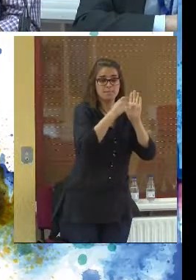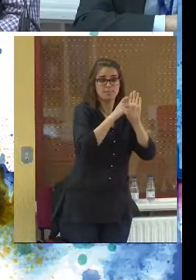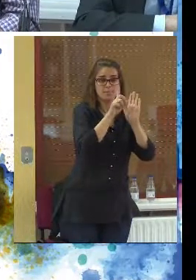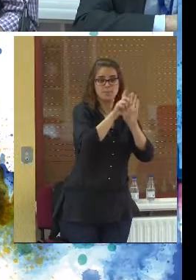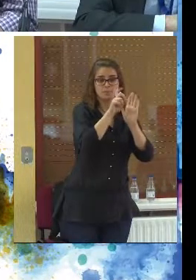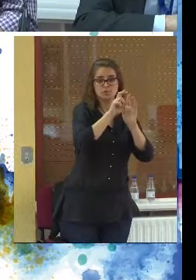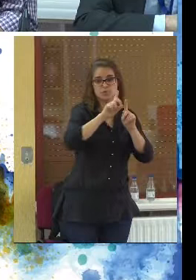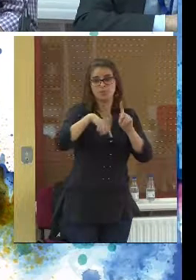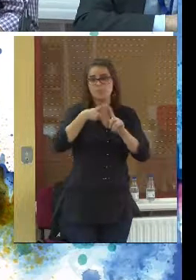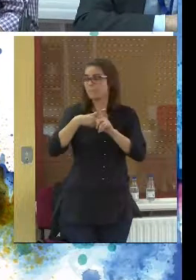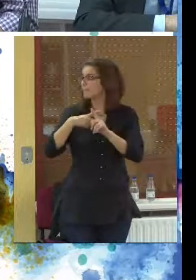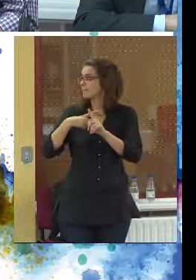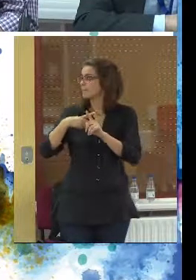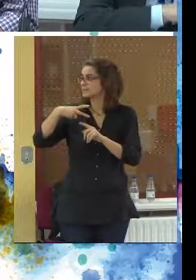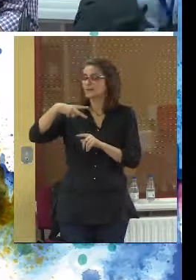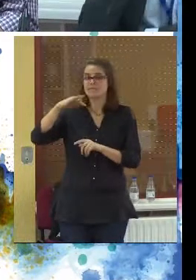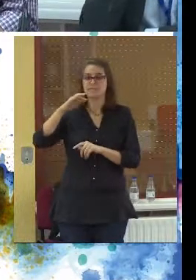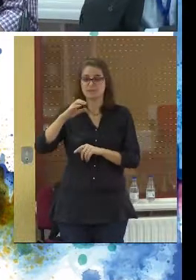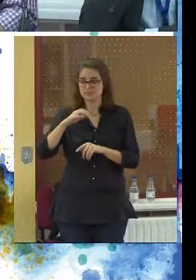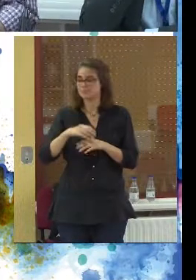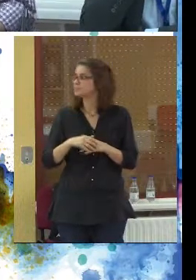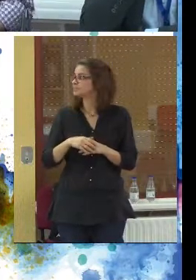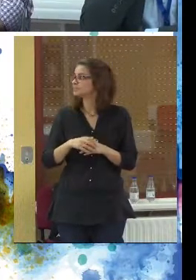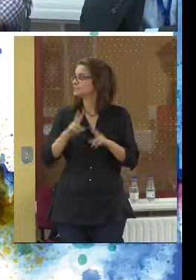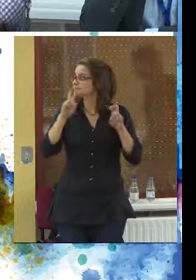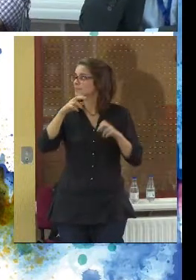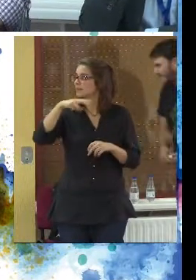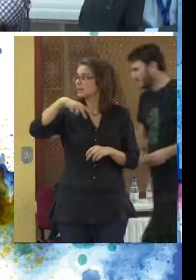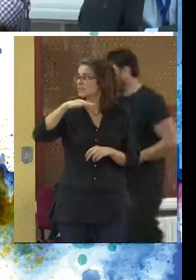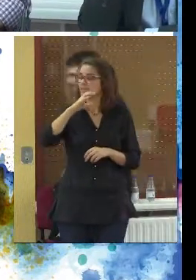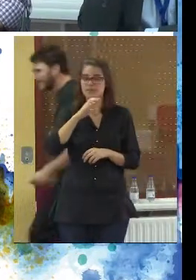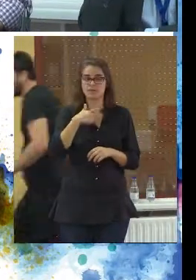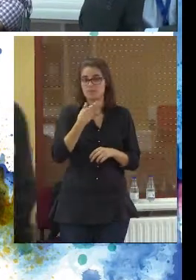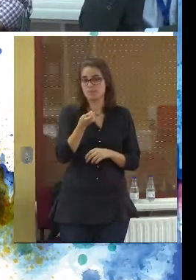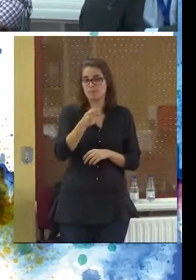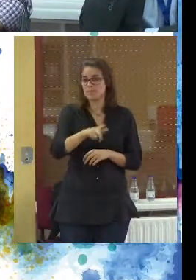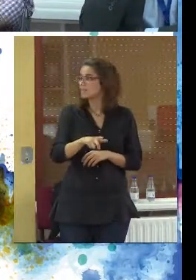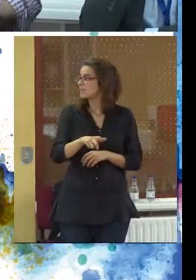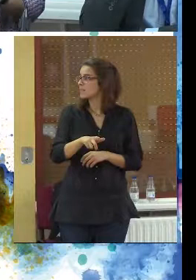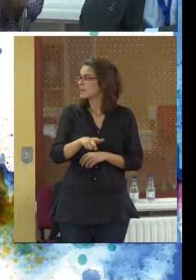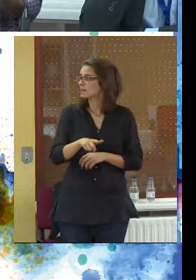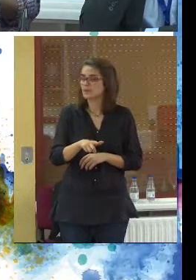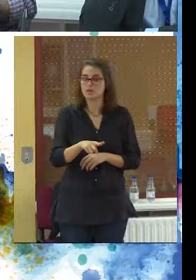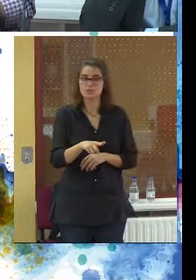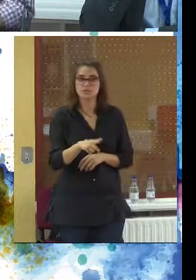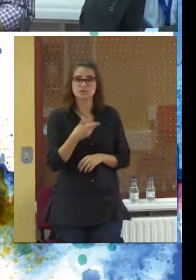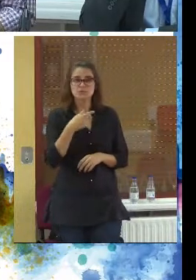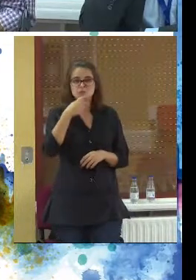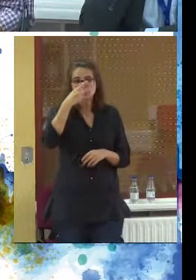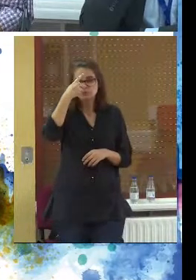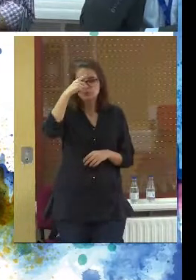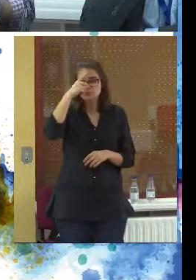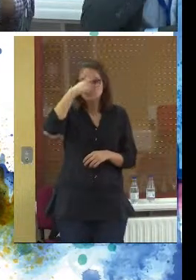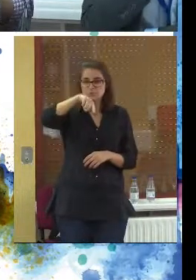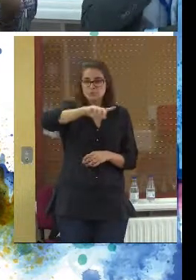the big button and what we call the big button, and a few clicks with